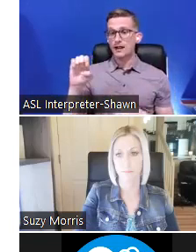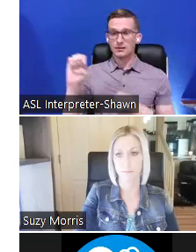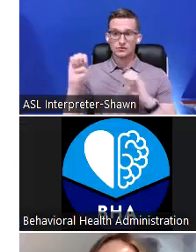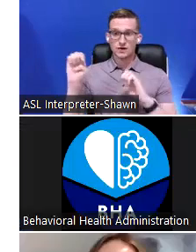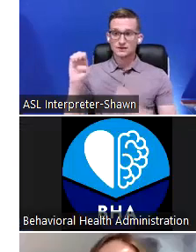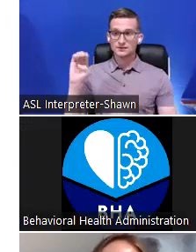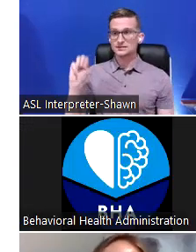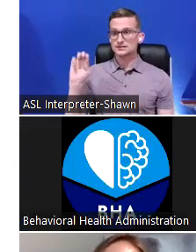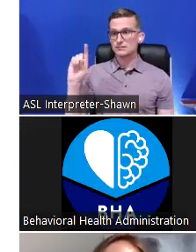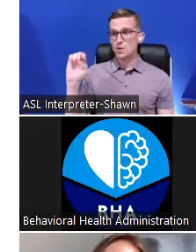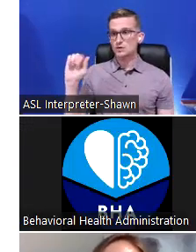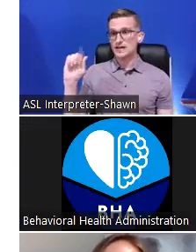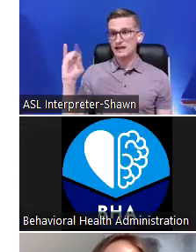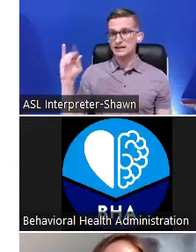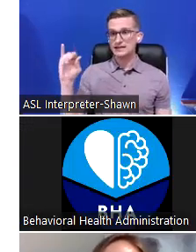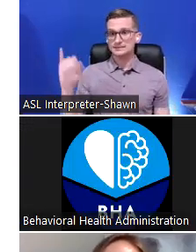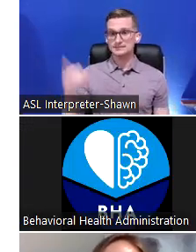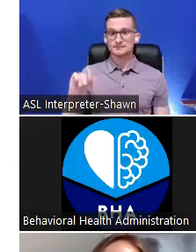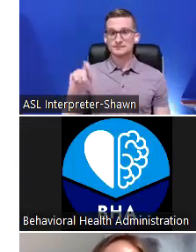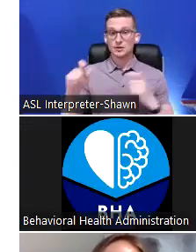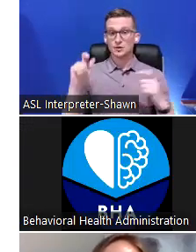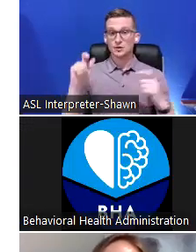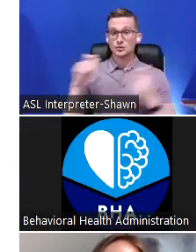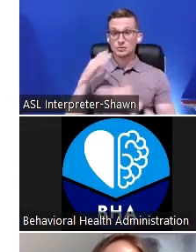that work is incorporating